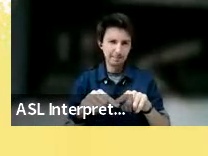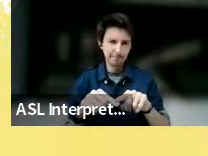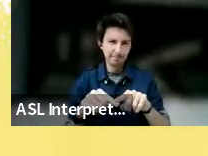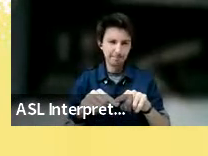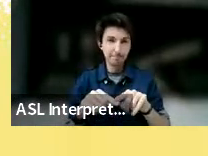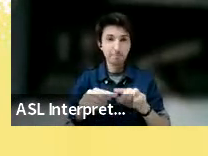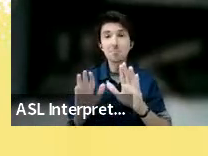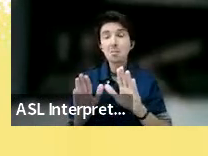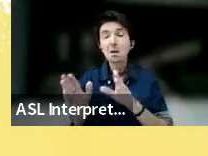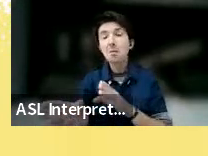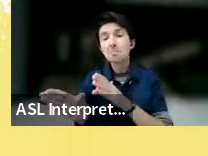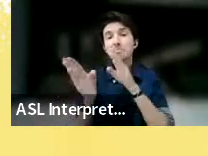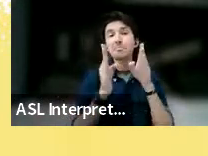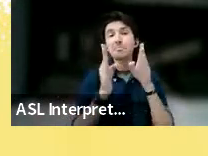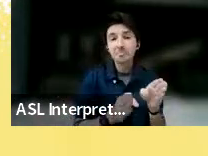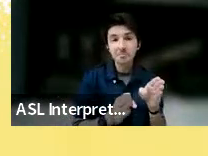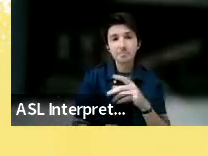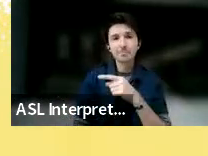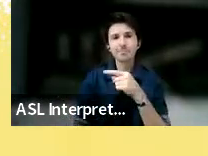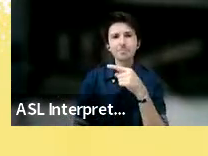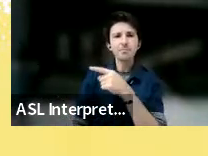that.